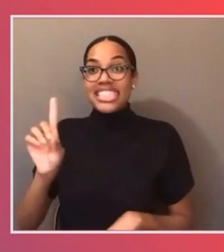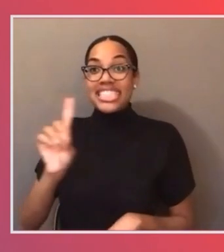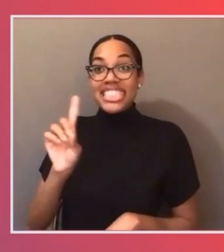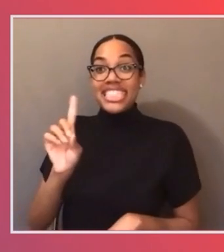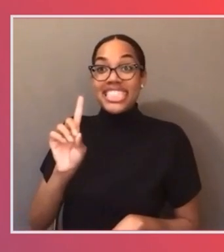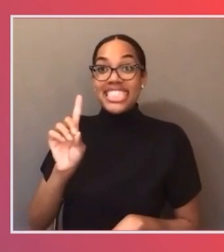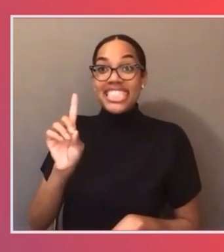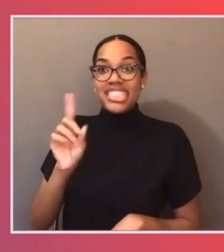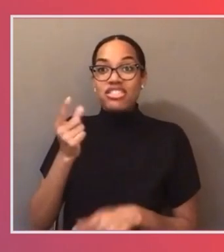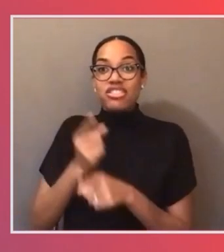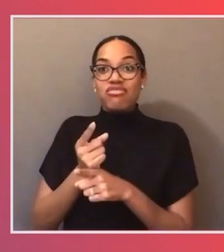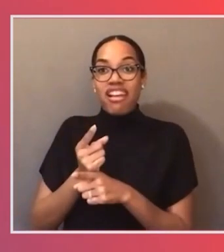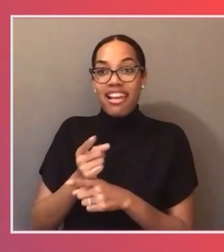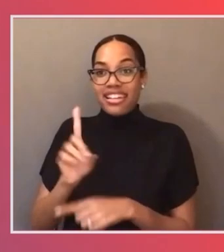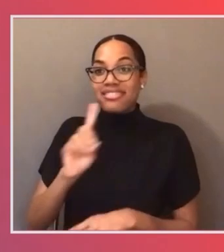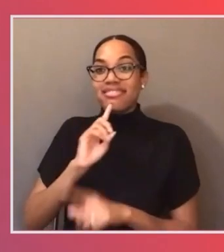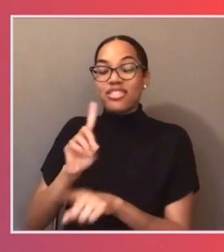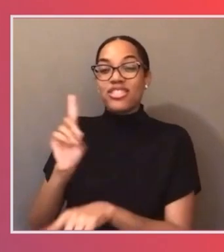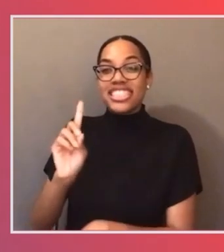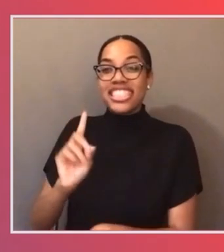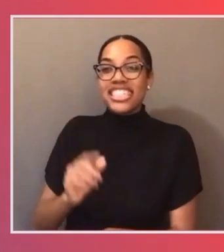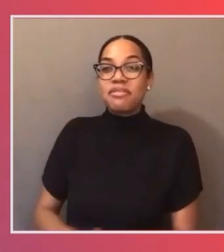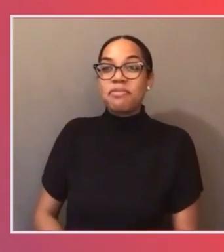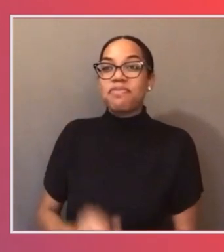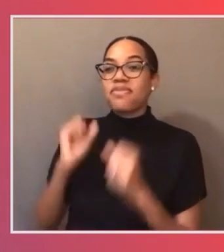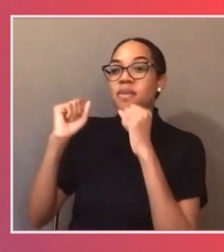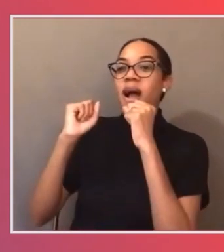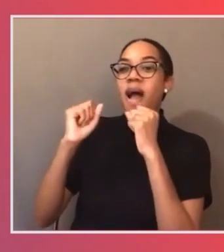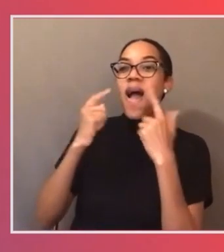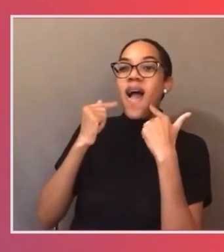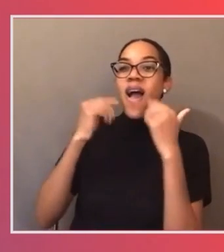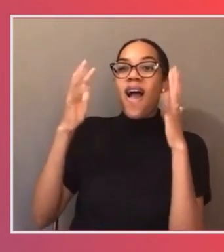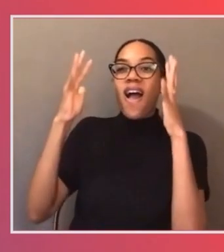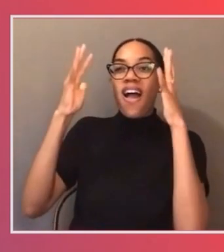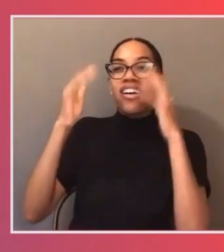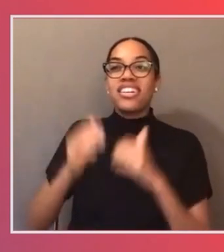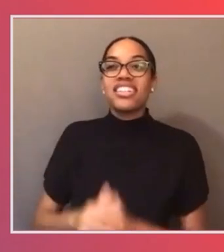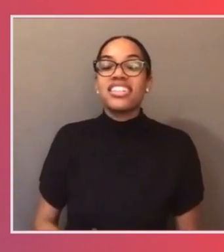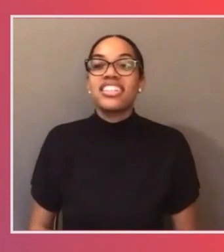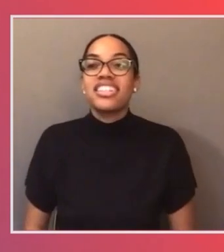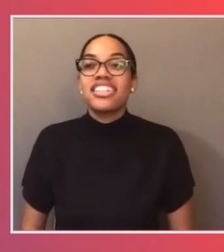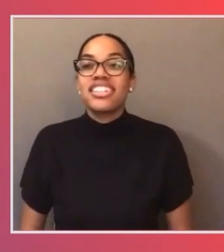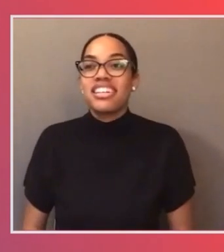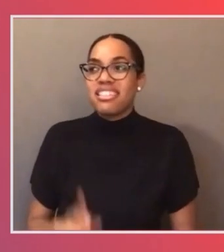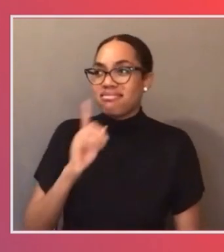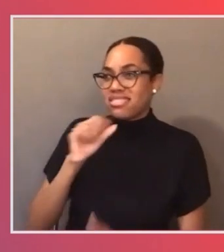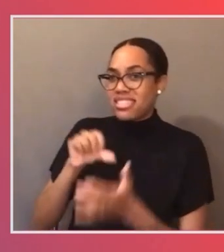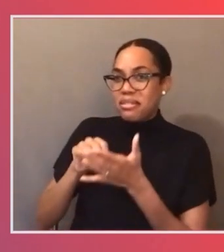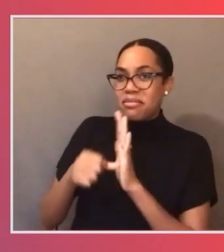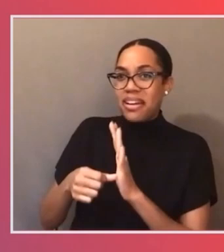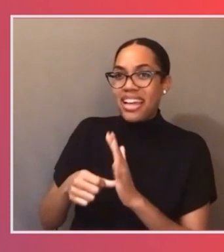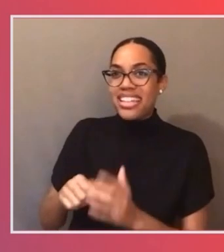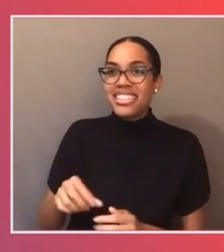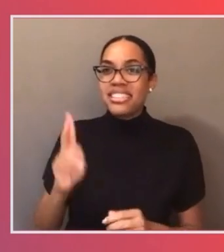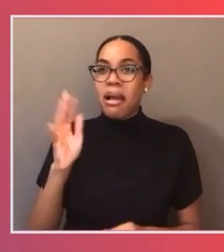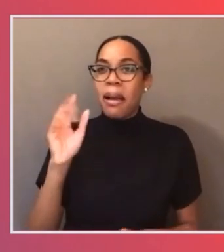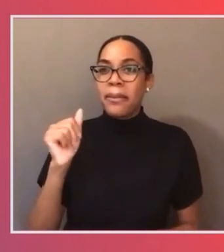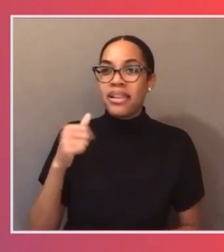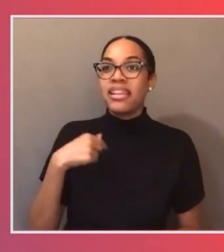are go. brutal. I'm impressed. All right. That was good. I didn't know that. Here we go. Team Ruffalo. How